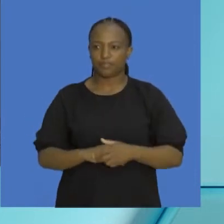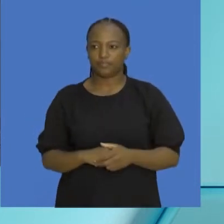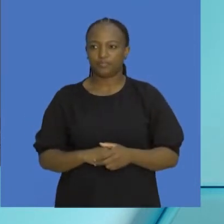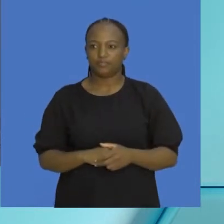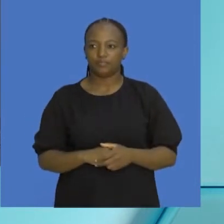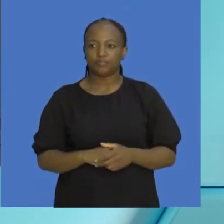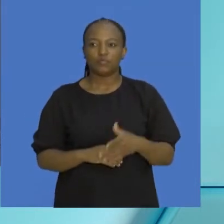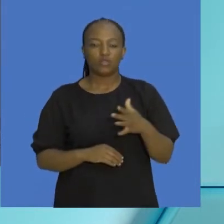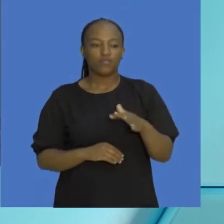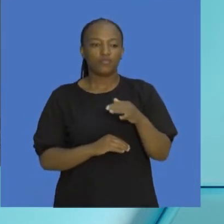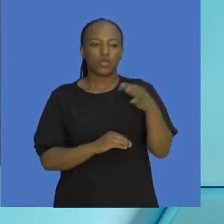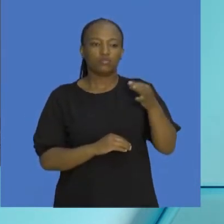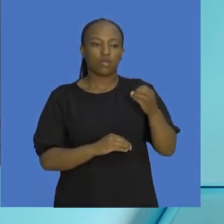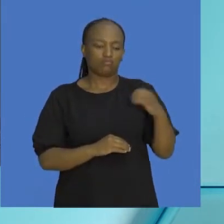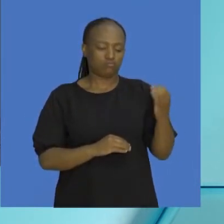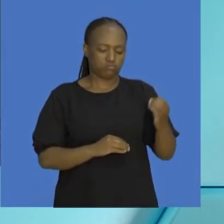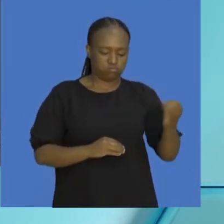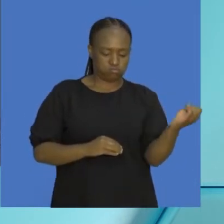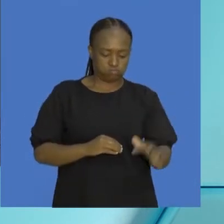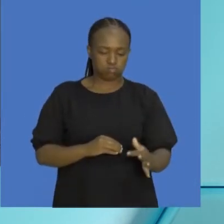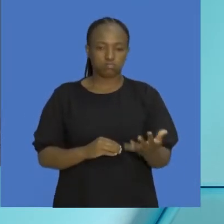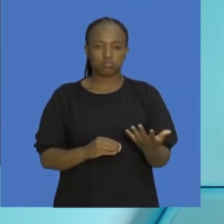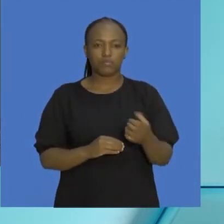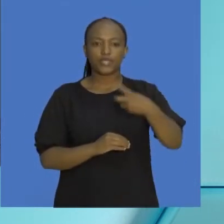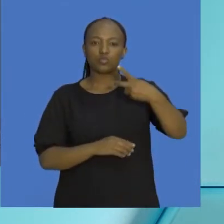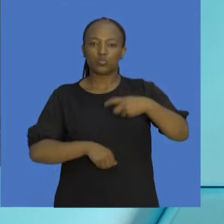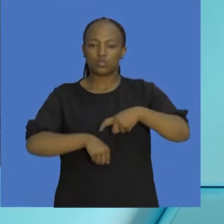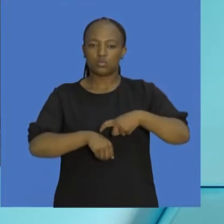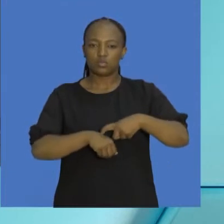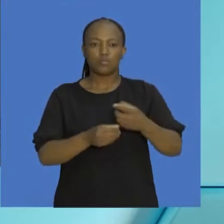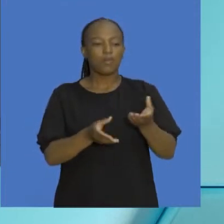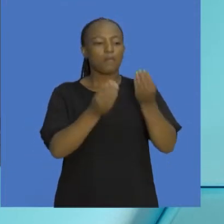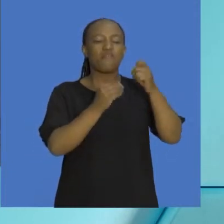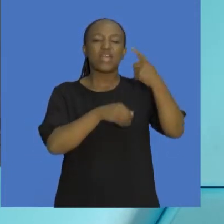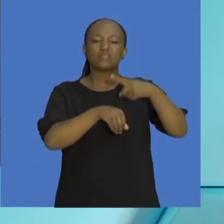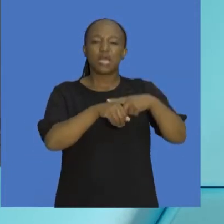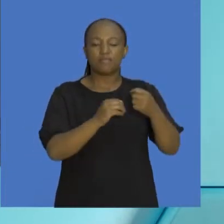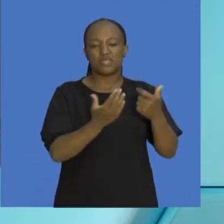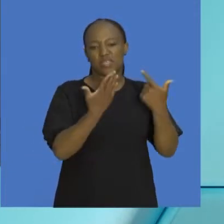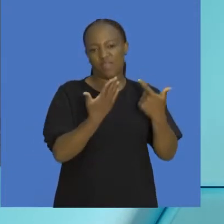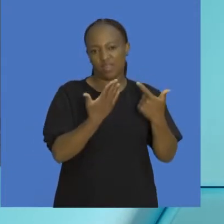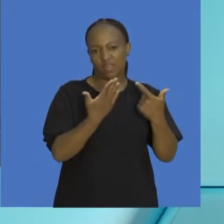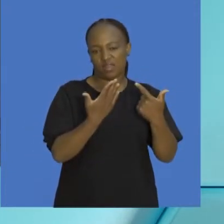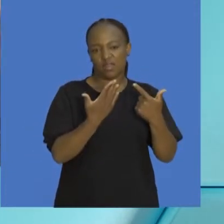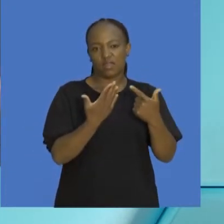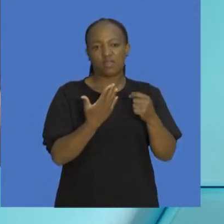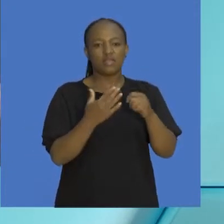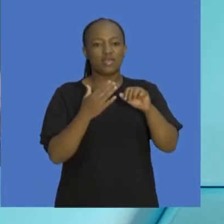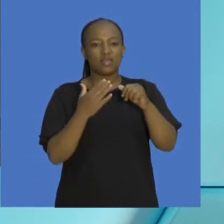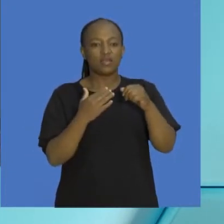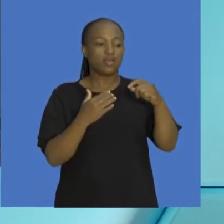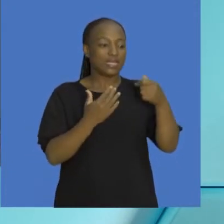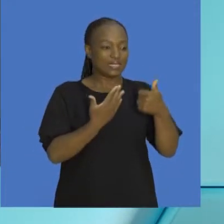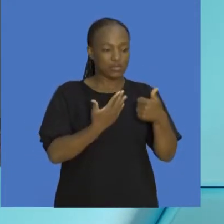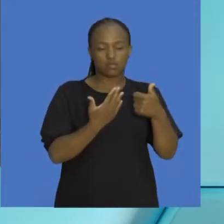we rolled a die, we rolled 2 dice, so we get 7. So the first die could have been 6,